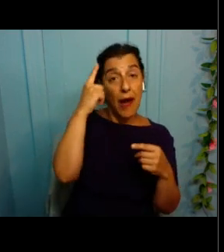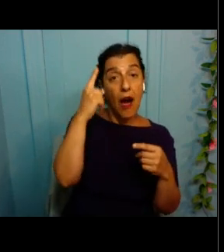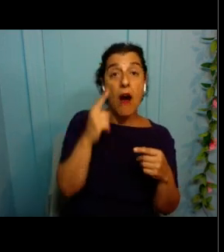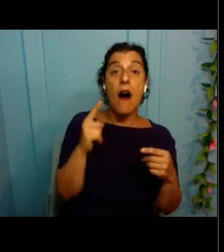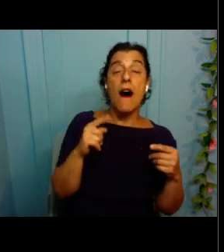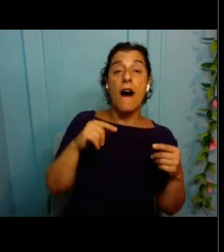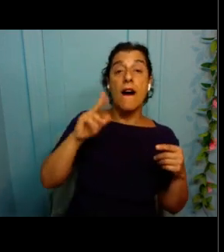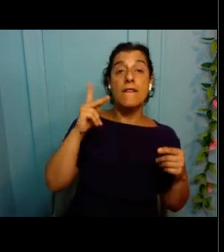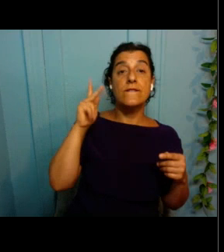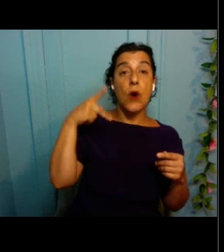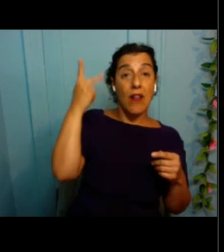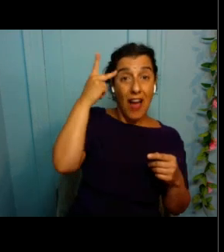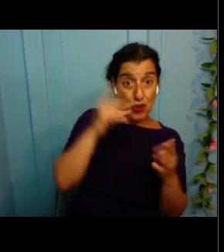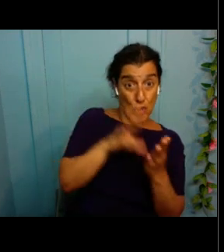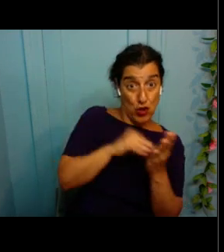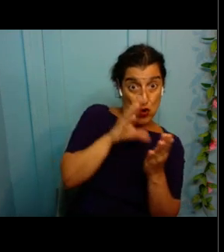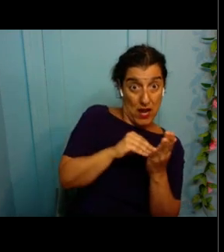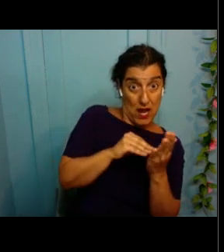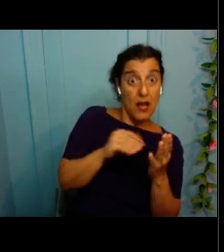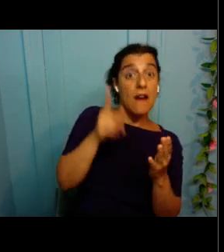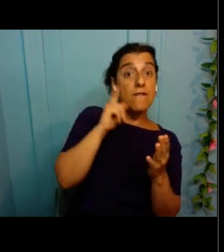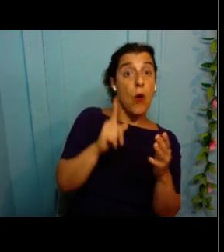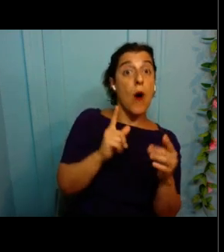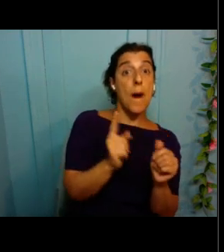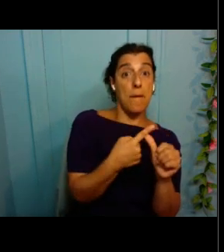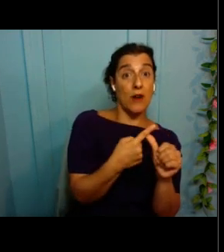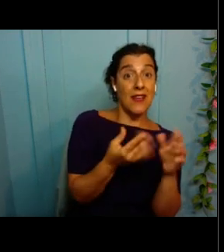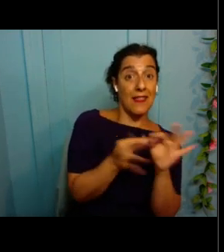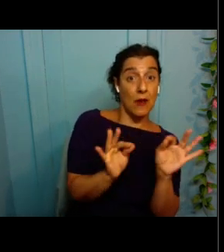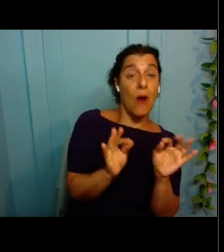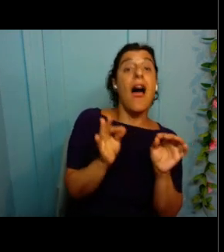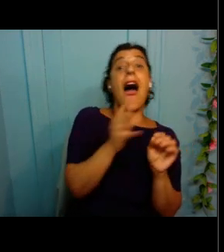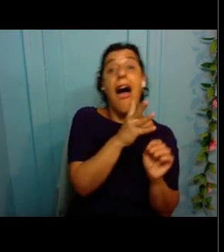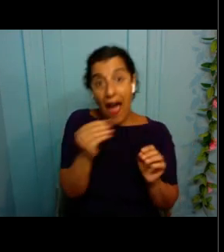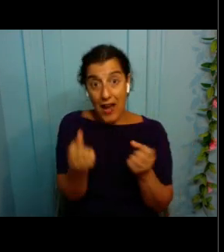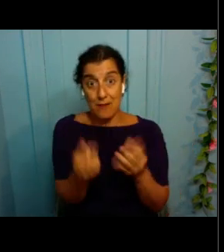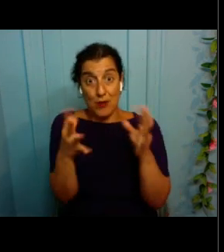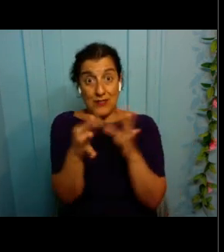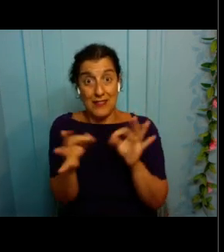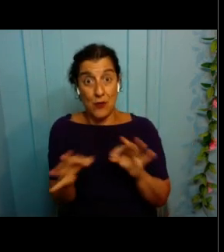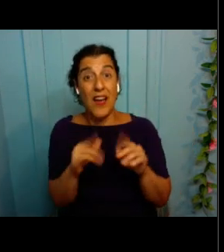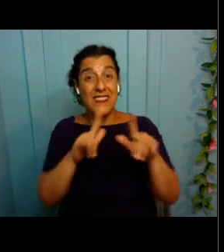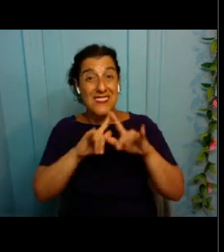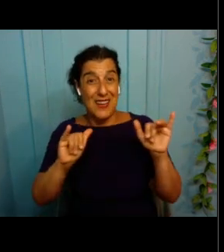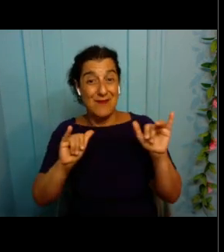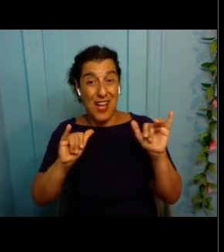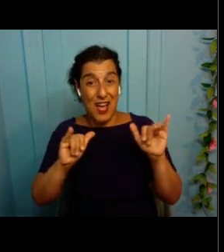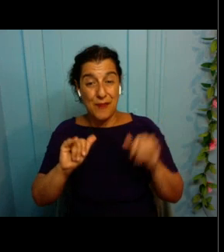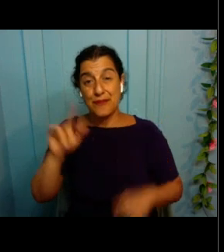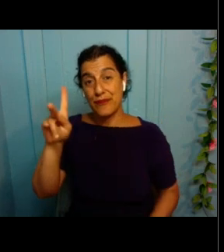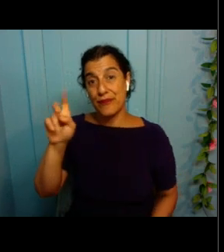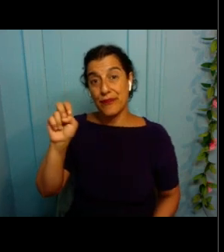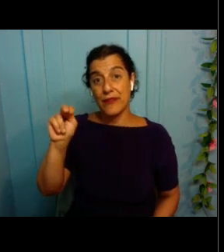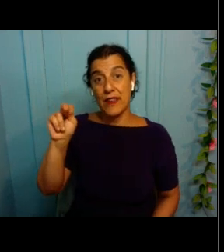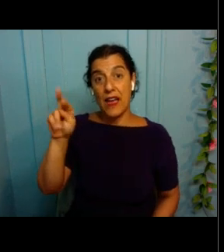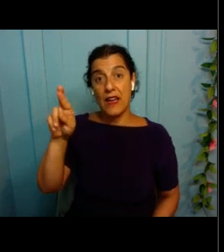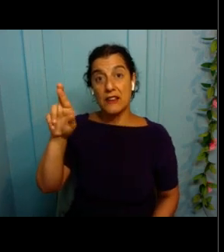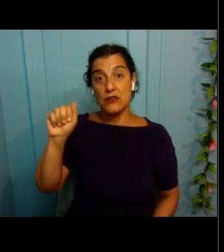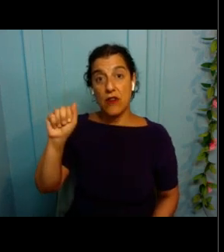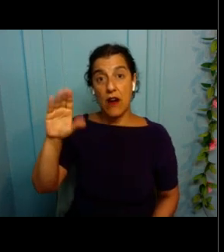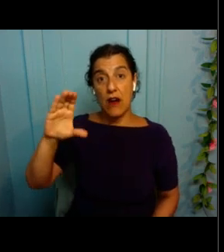same time, okay? And I also want to really highlight, Kendra Calhoun just gave a great talk about